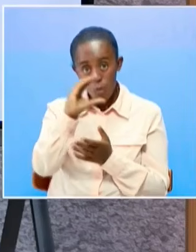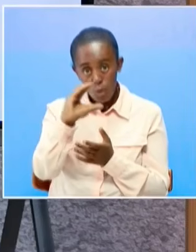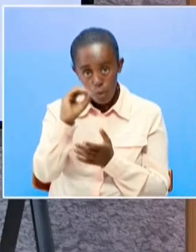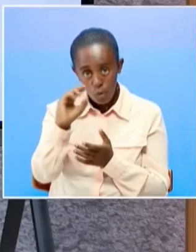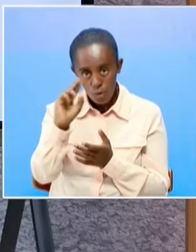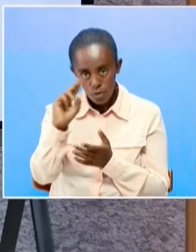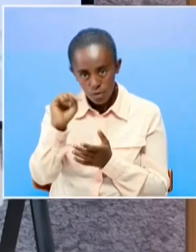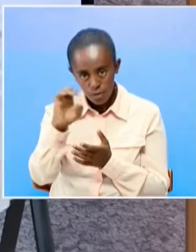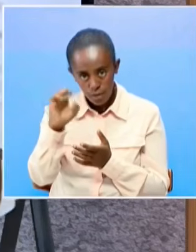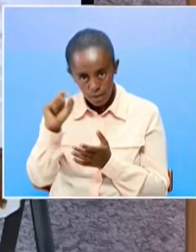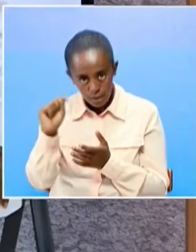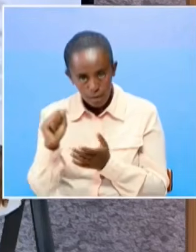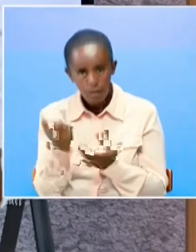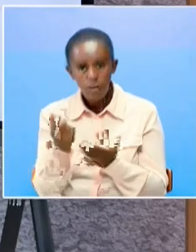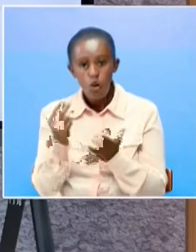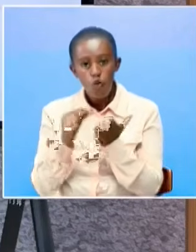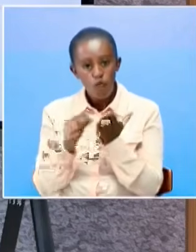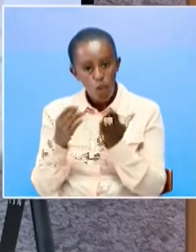voluntarily,